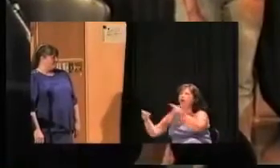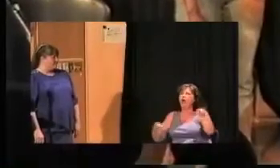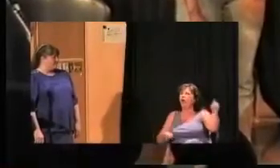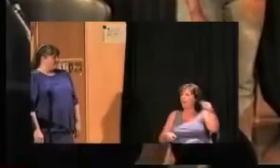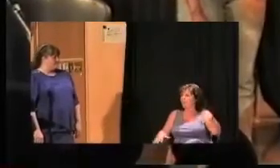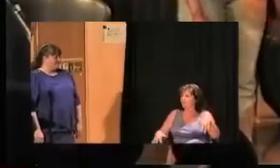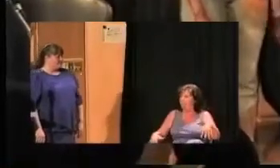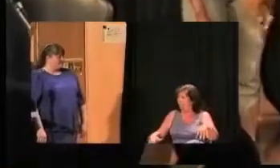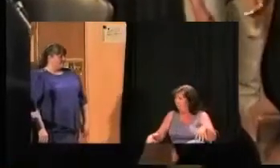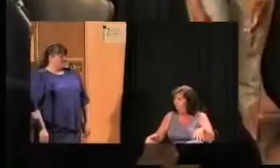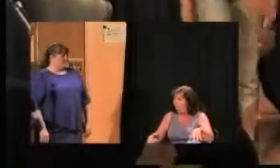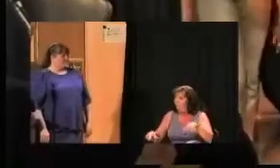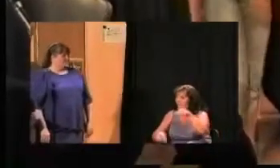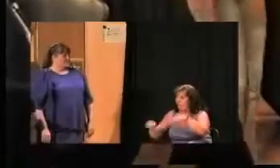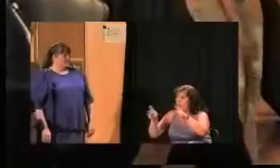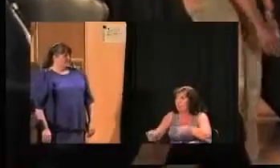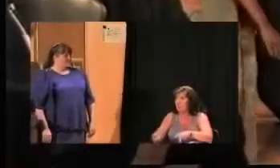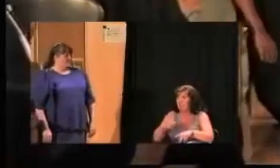the crib!